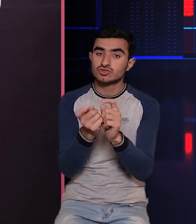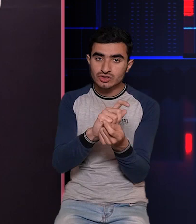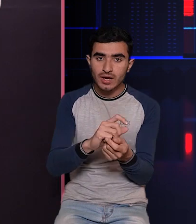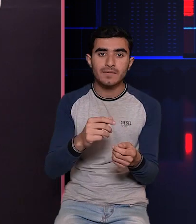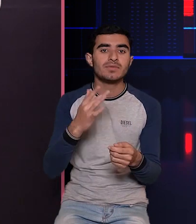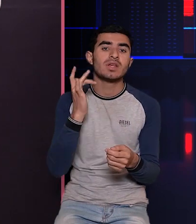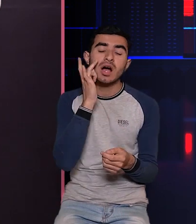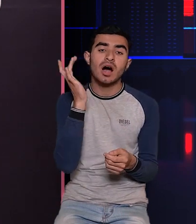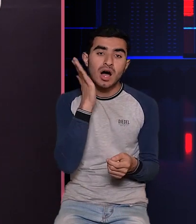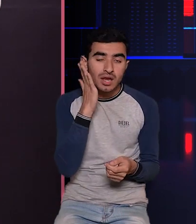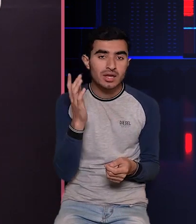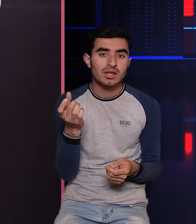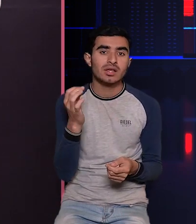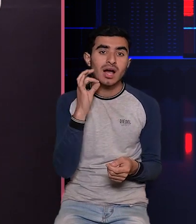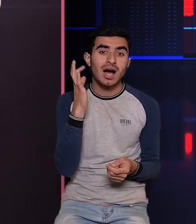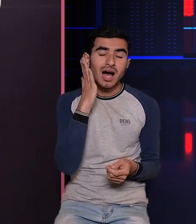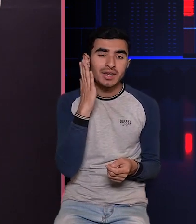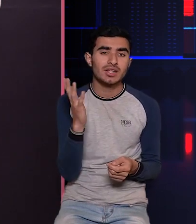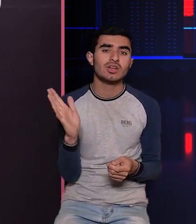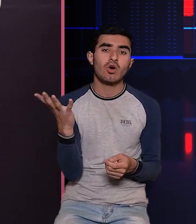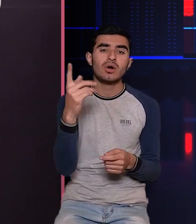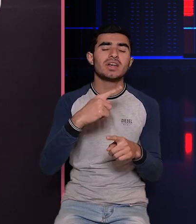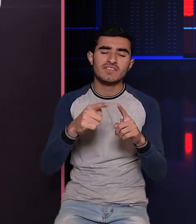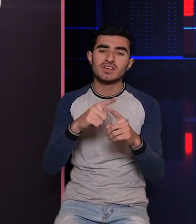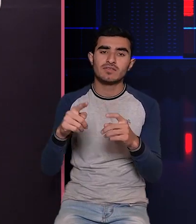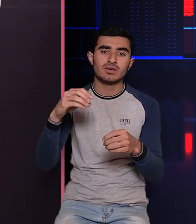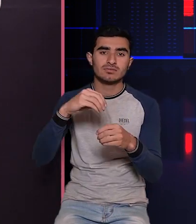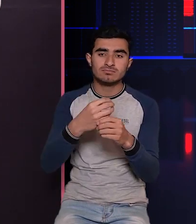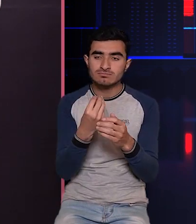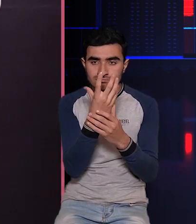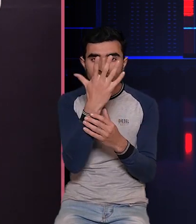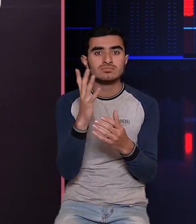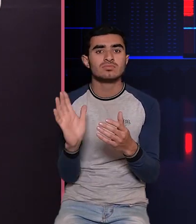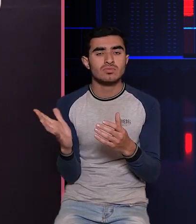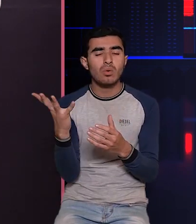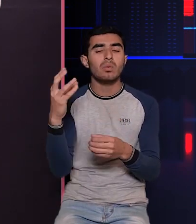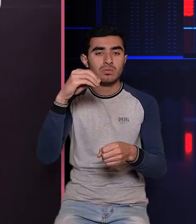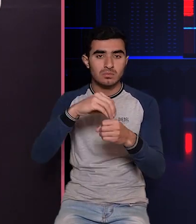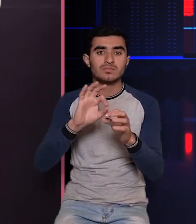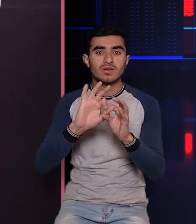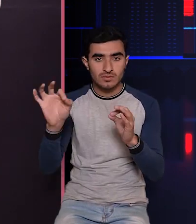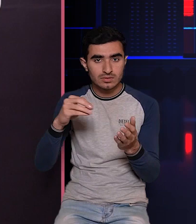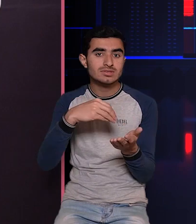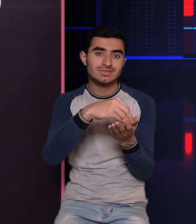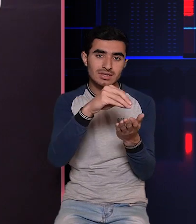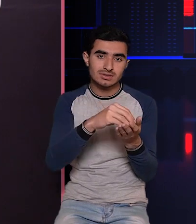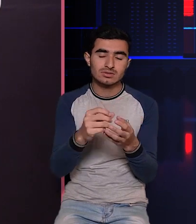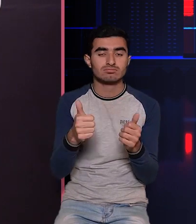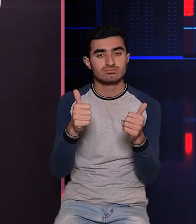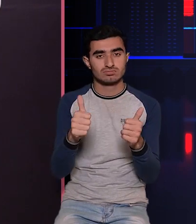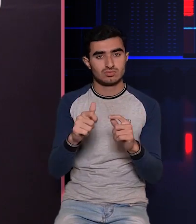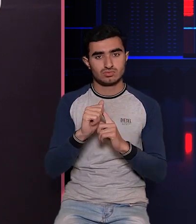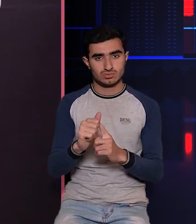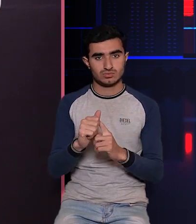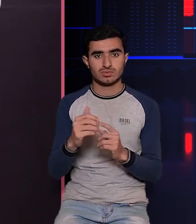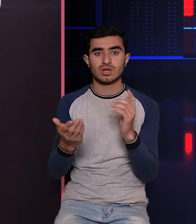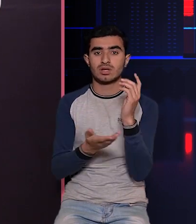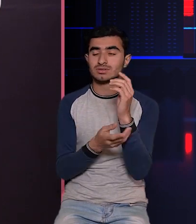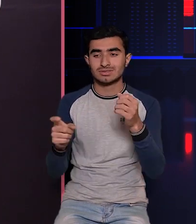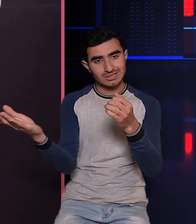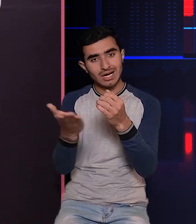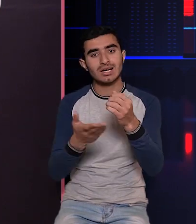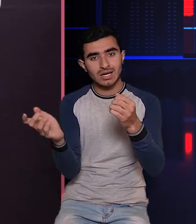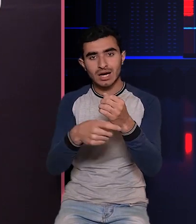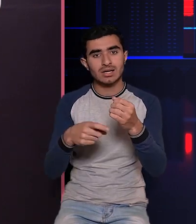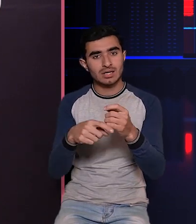and resin and so many other ways, right? To create a forest economy so that people are more reliant on the bounty of the forest and not so